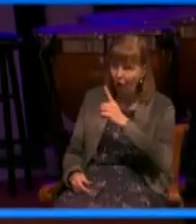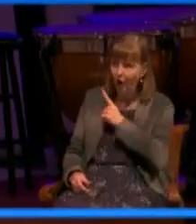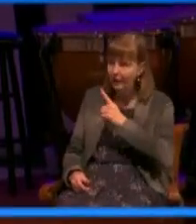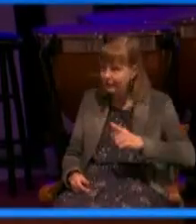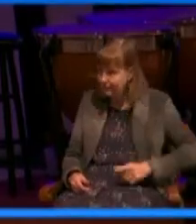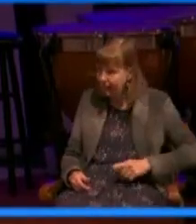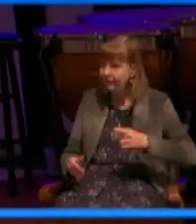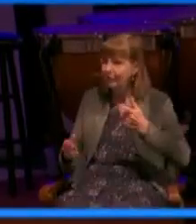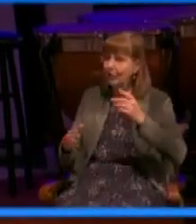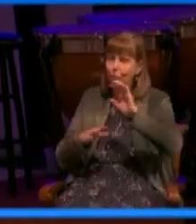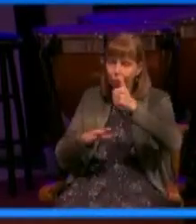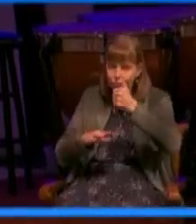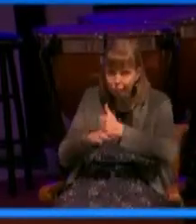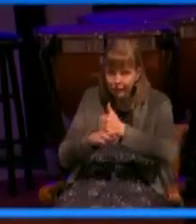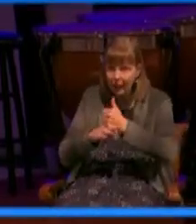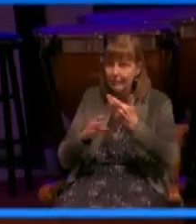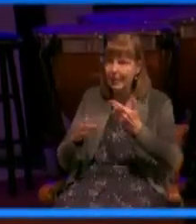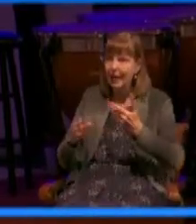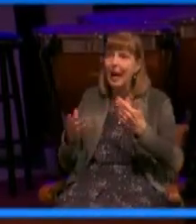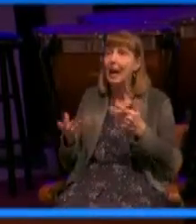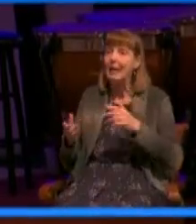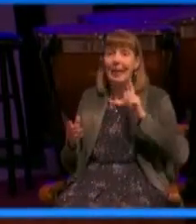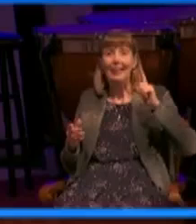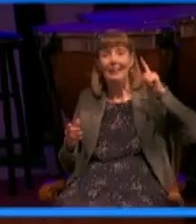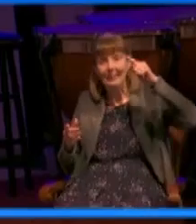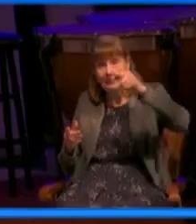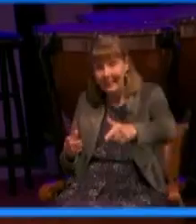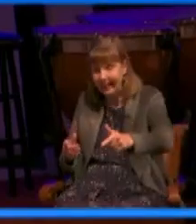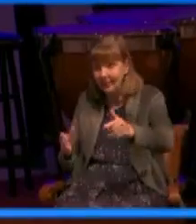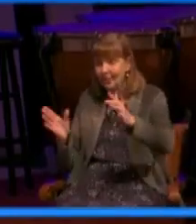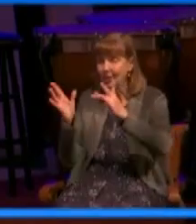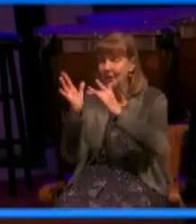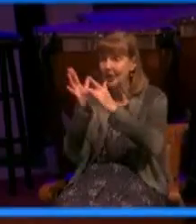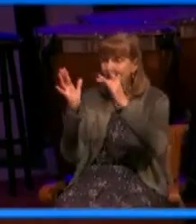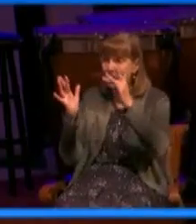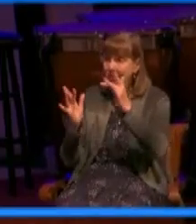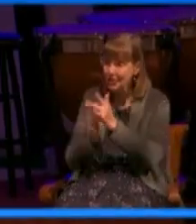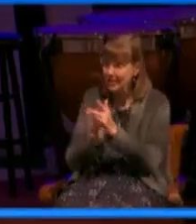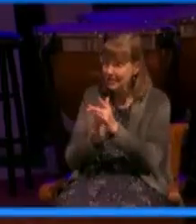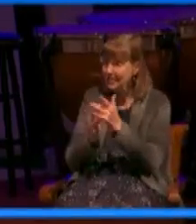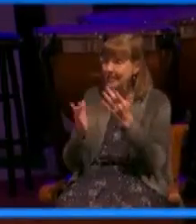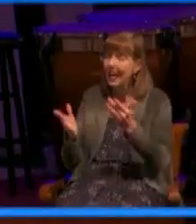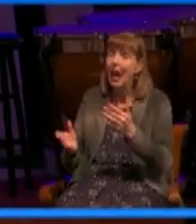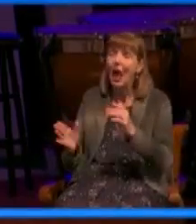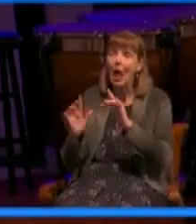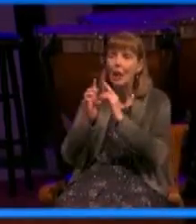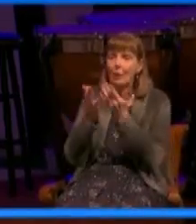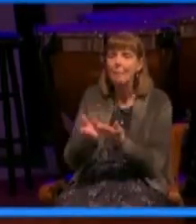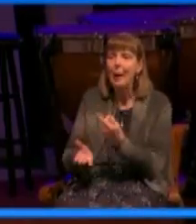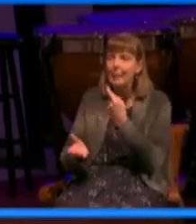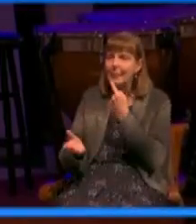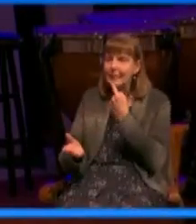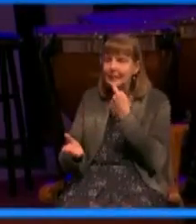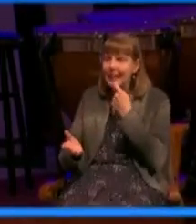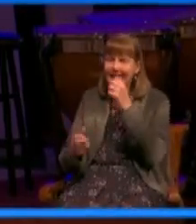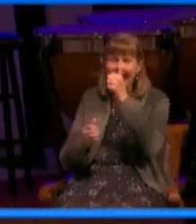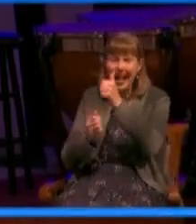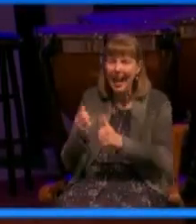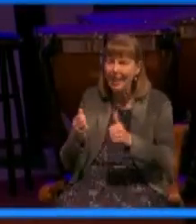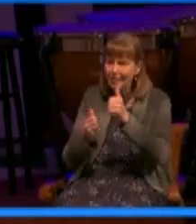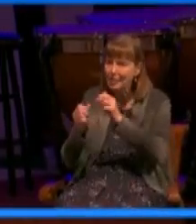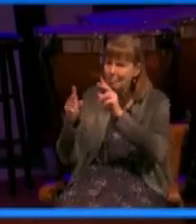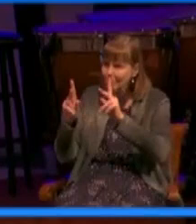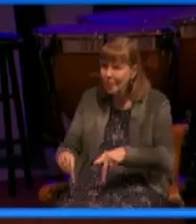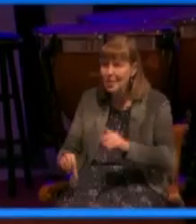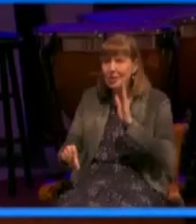Lords, in which every knee shall bow and every tongue confess, which is Christ Jesus our Lord. God kept his word.